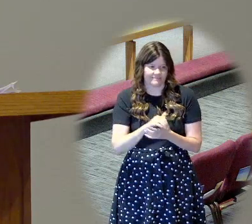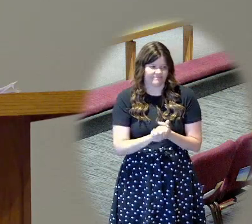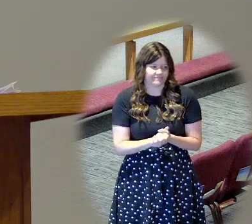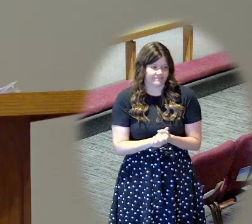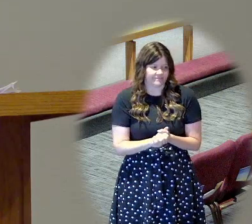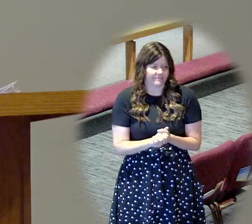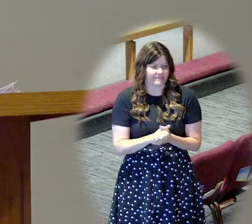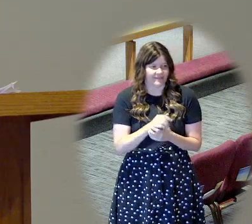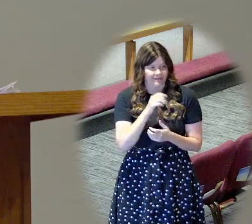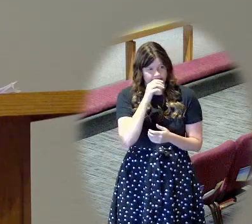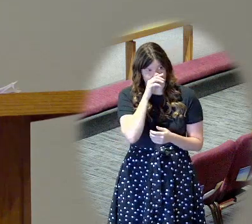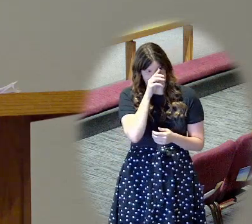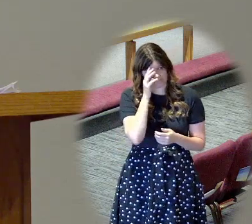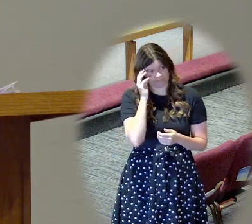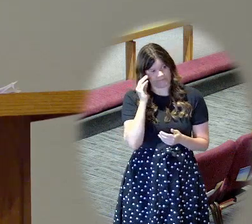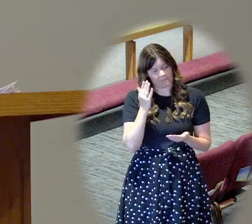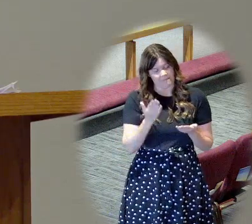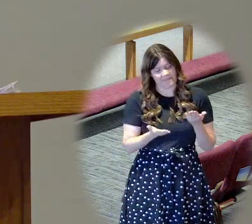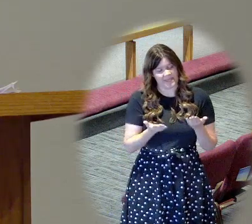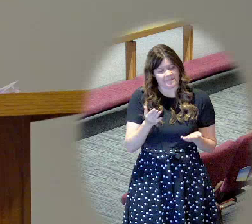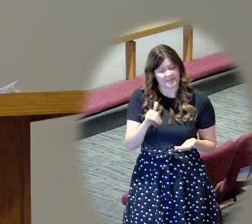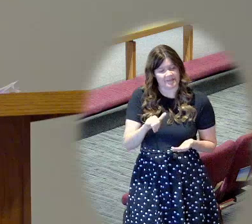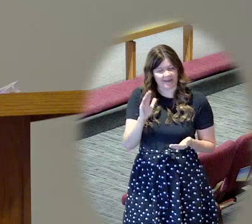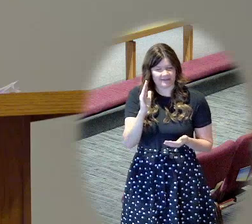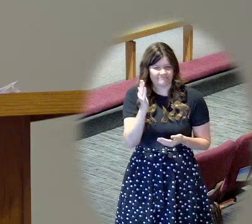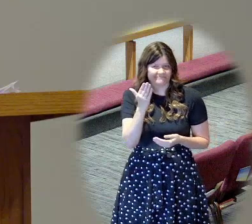Now that may seem